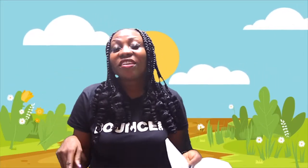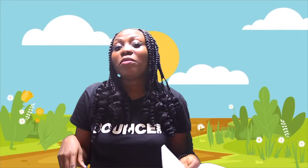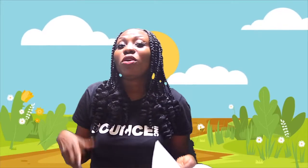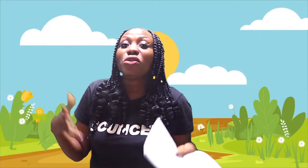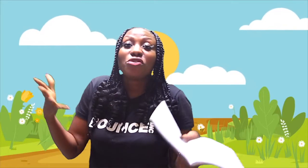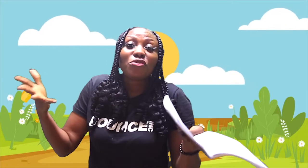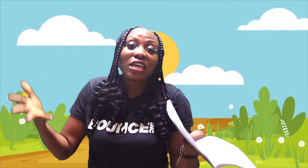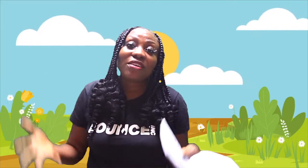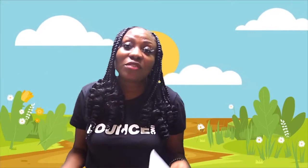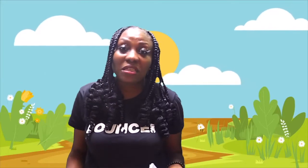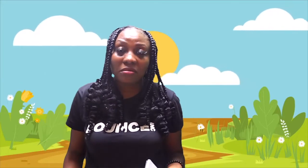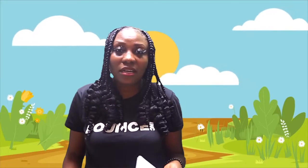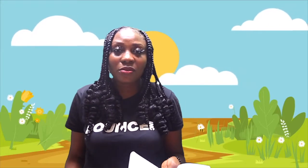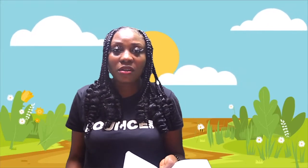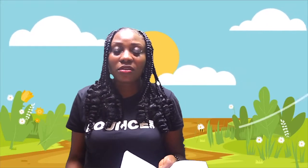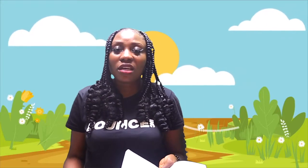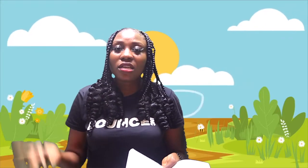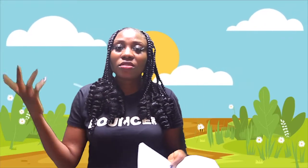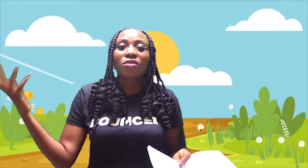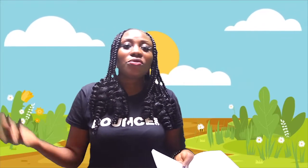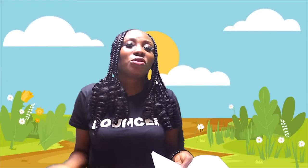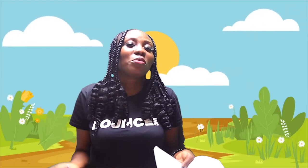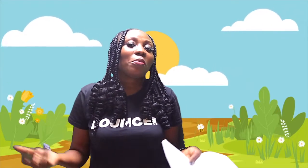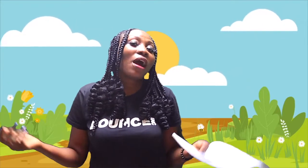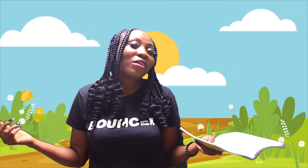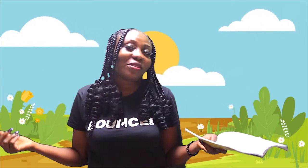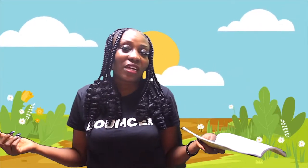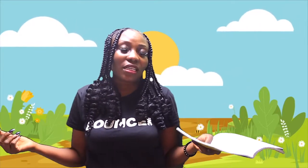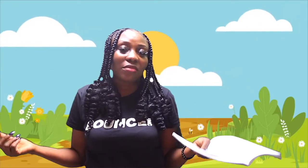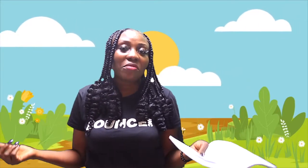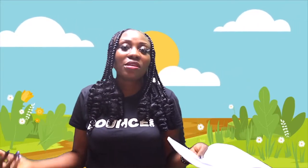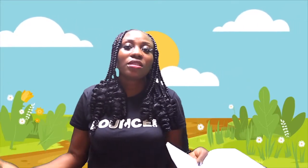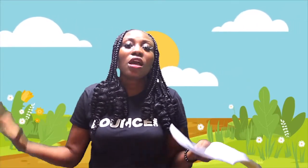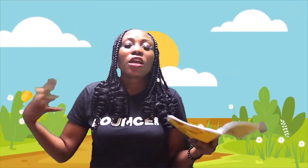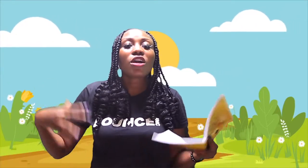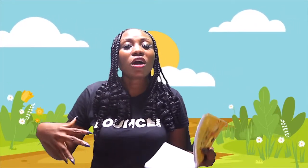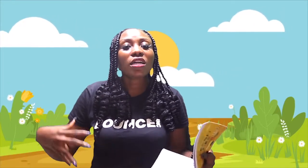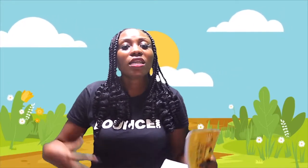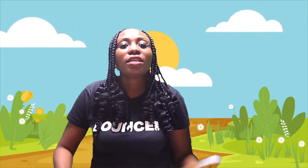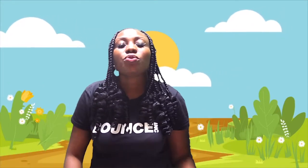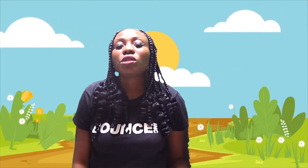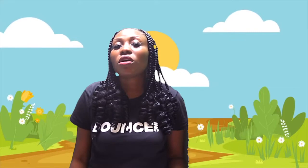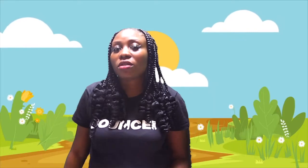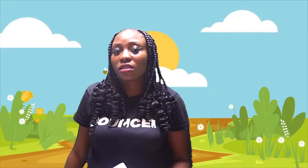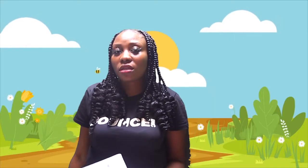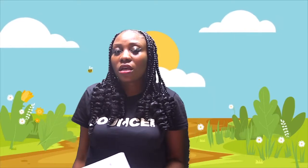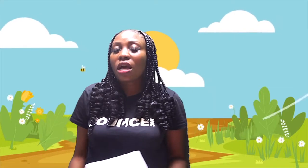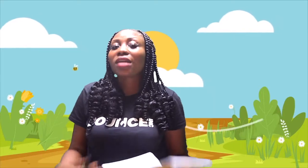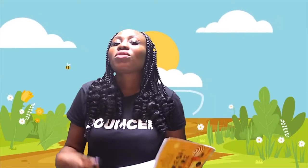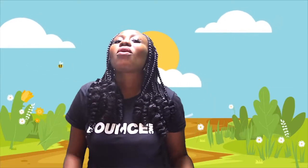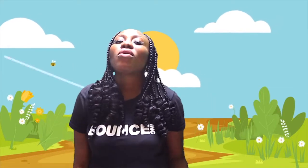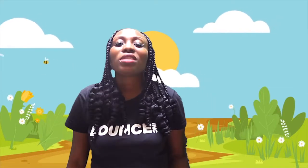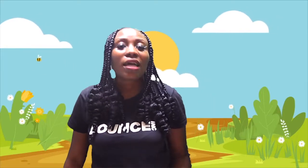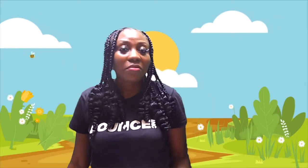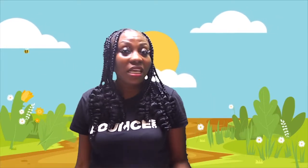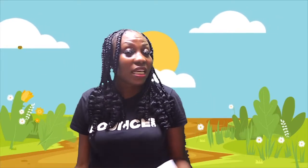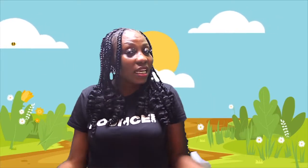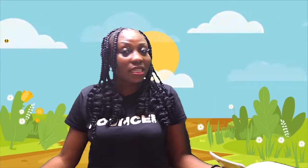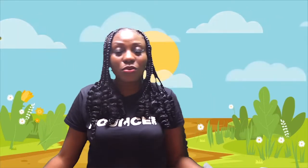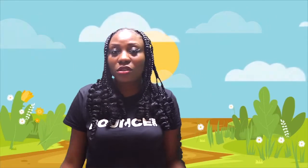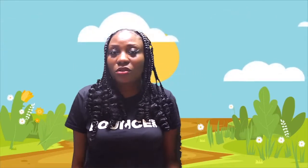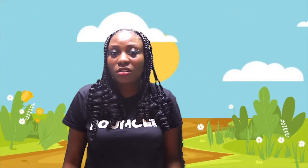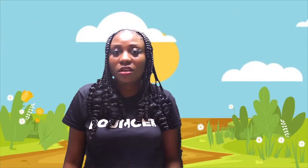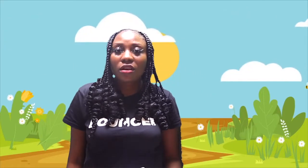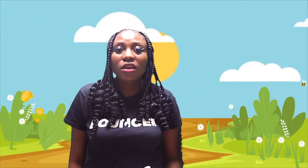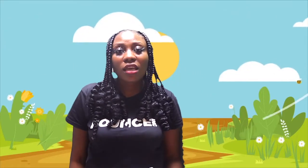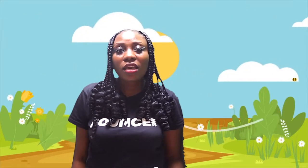Emmanuel in your family, or you are even Emmanuel, so you should be proud of that name. It means God is with us at all time. He